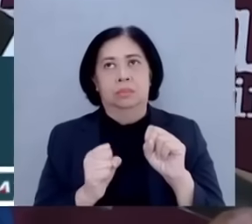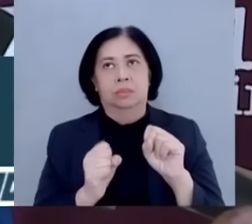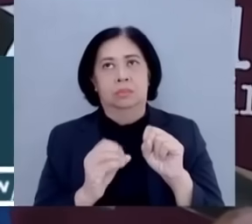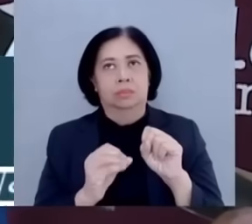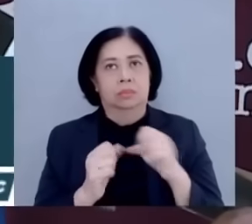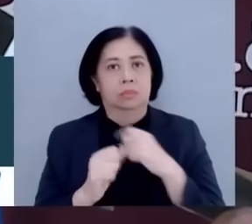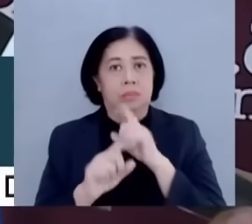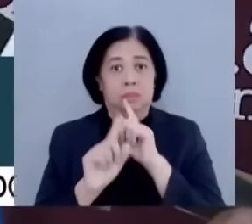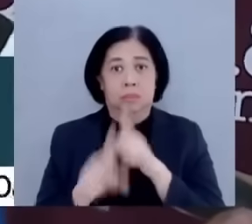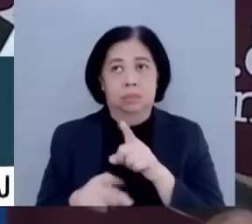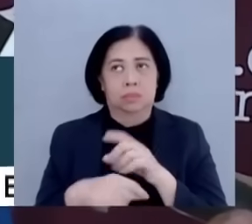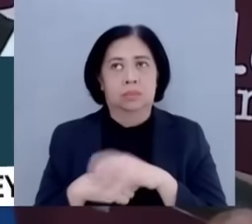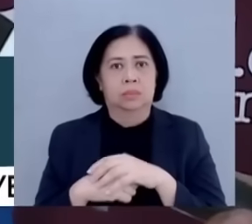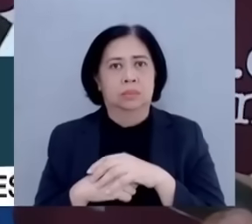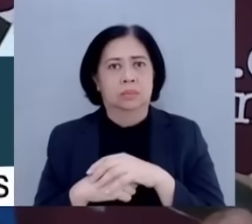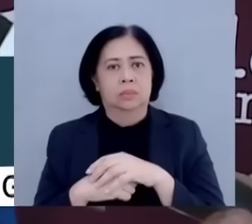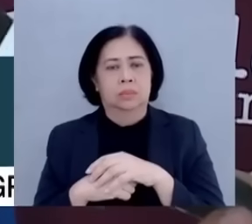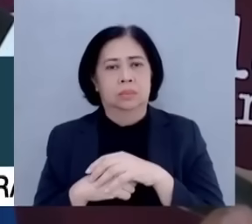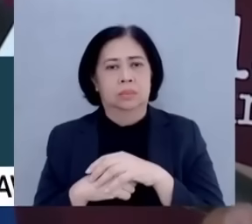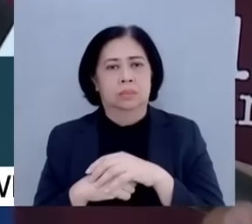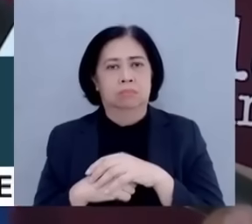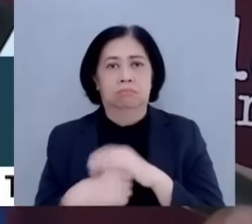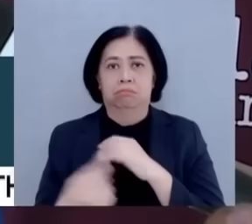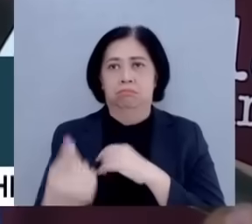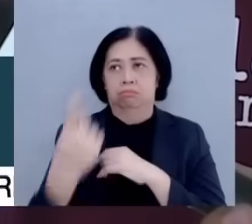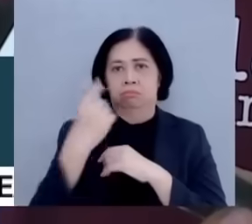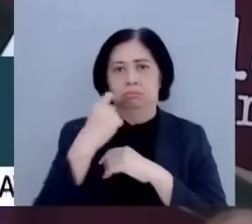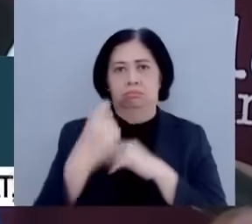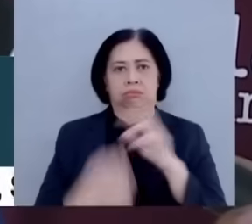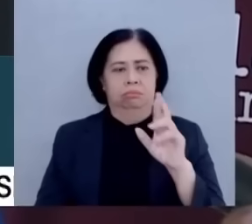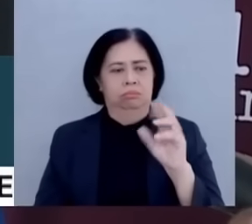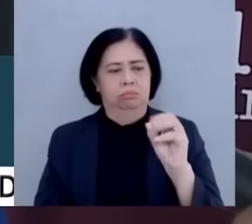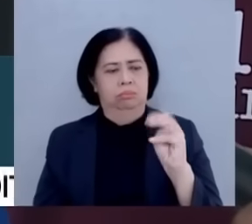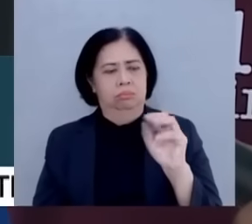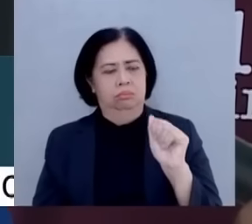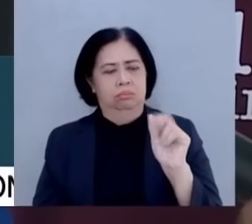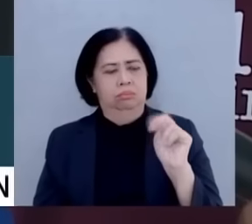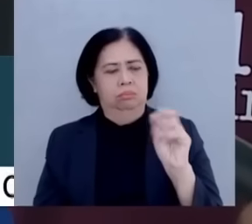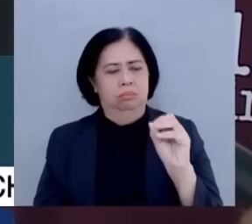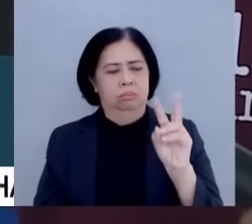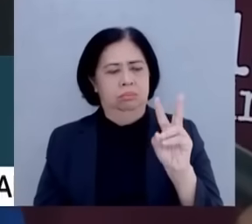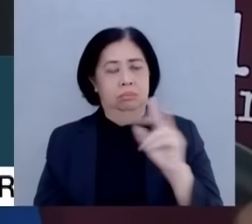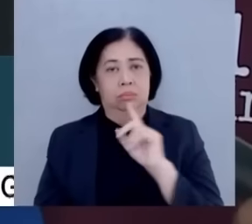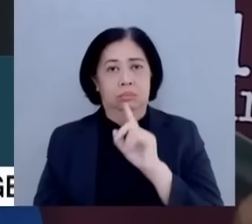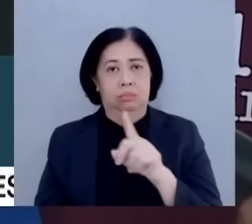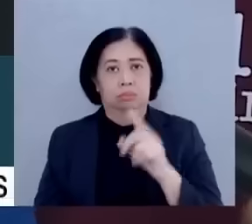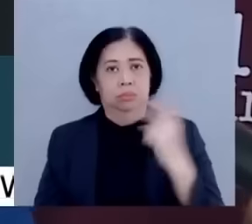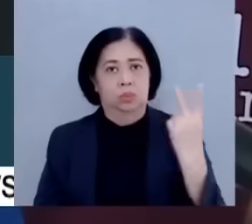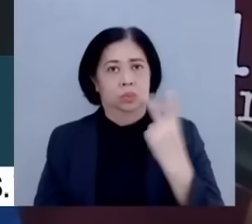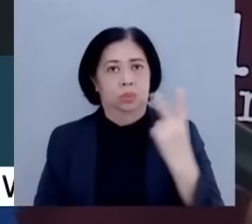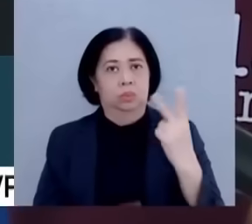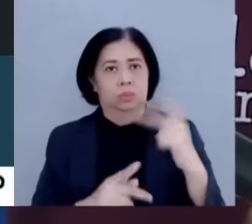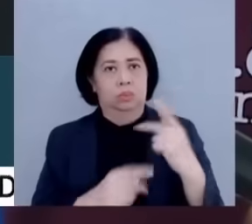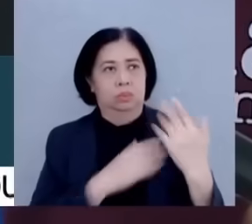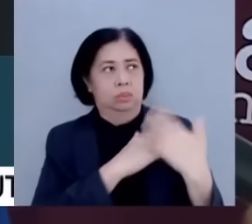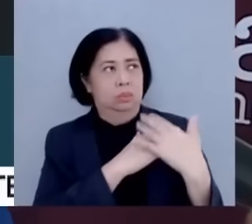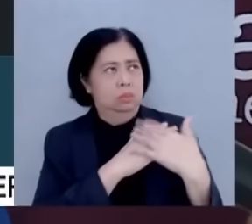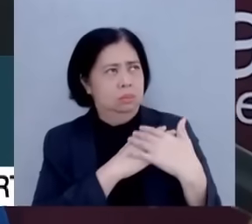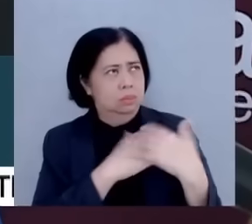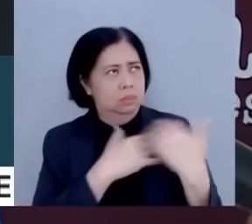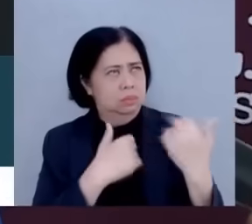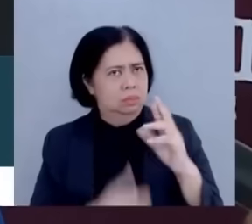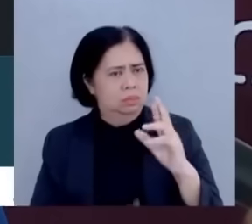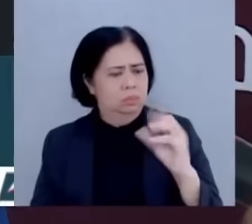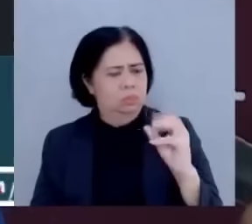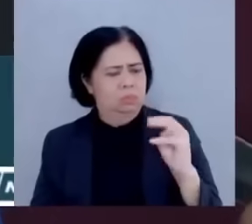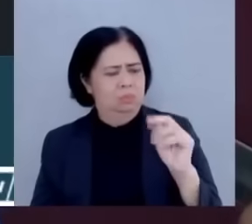answered, I was asked, Romanov, and then I answered, I was told by two people, this is the first time I've heard of Romanov, so that